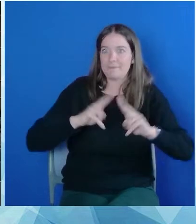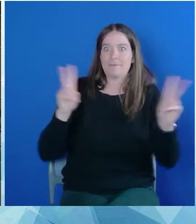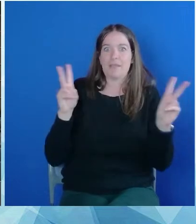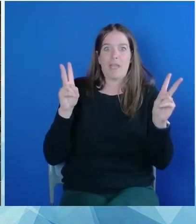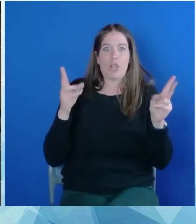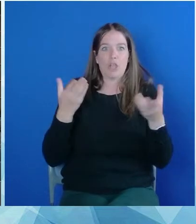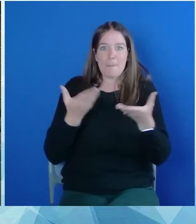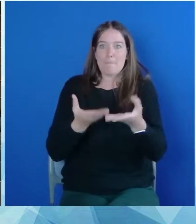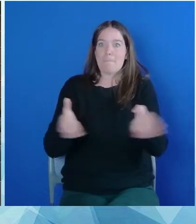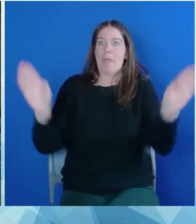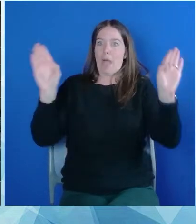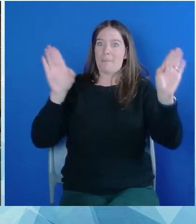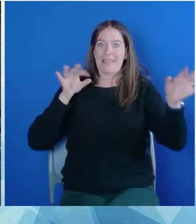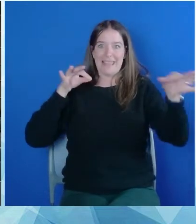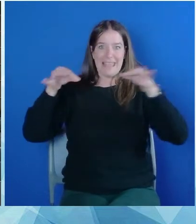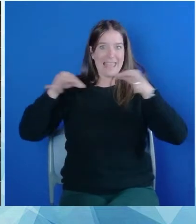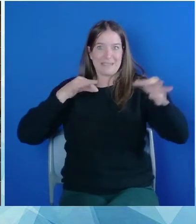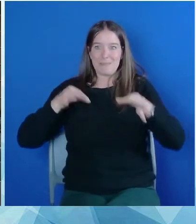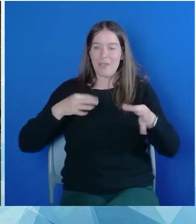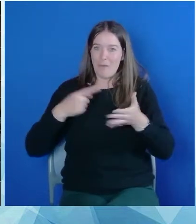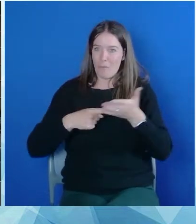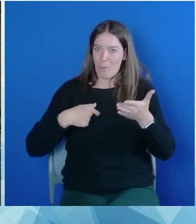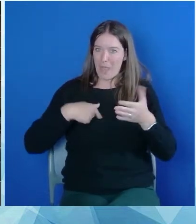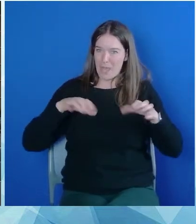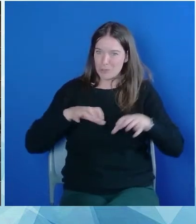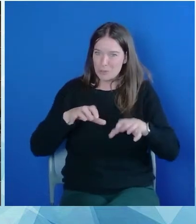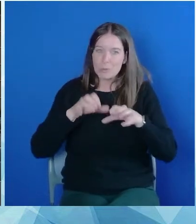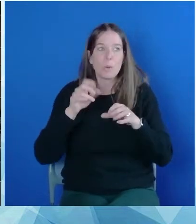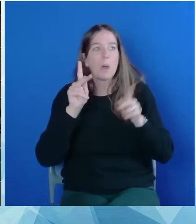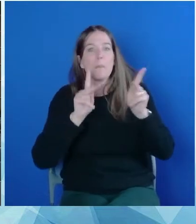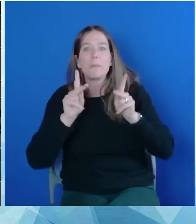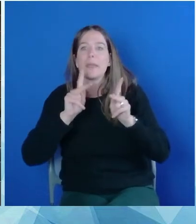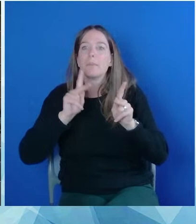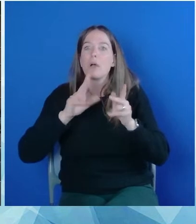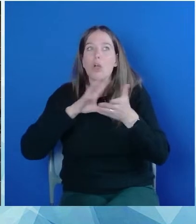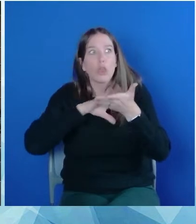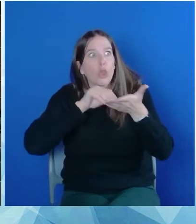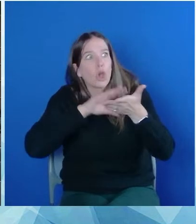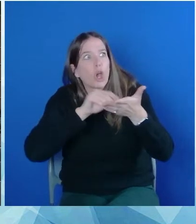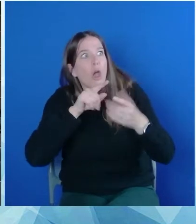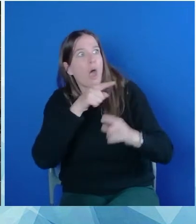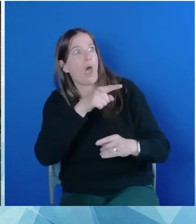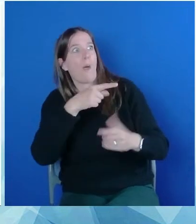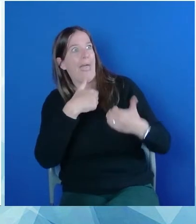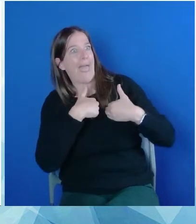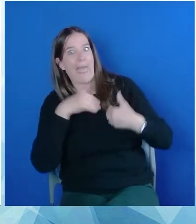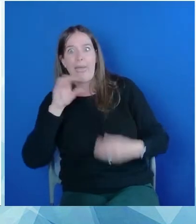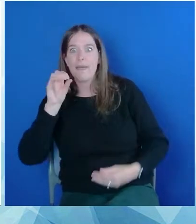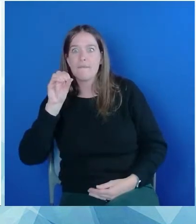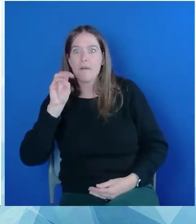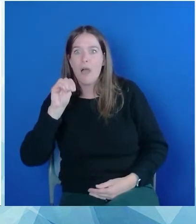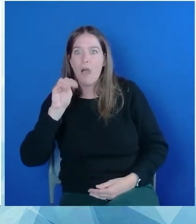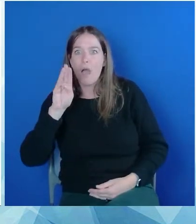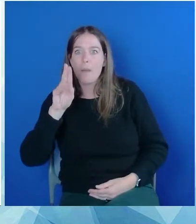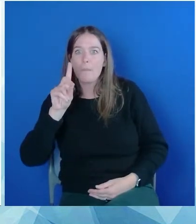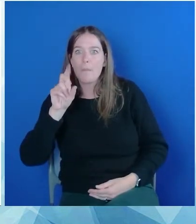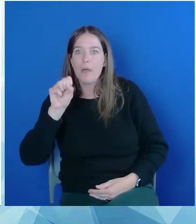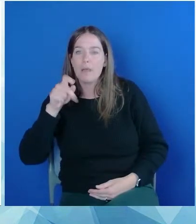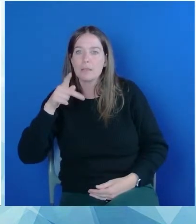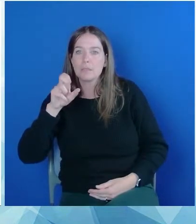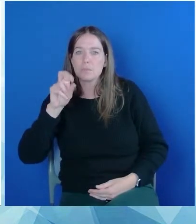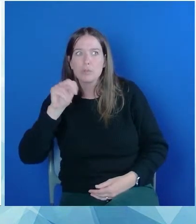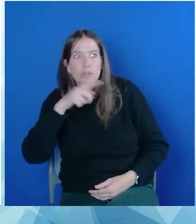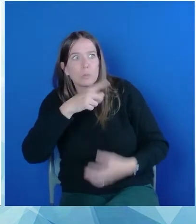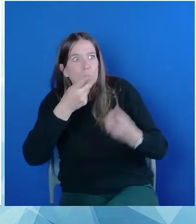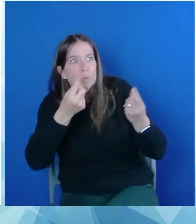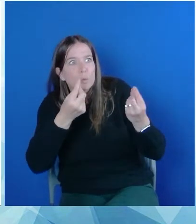explanation of what I do, and so as people become more aware, I think that the usage will also increase as well.